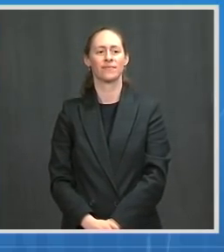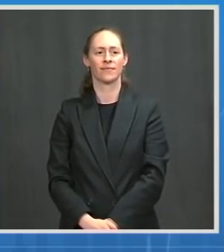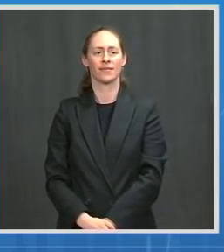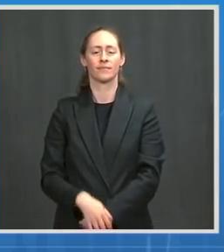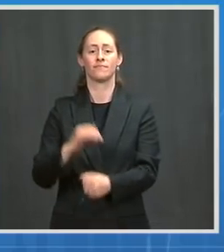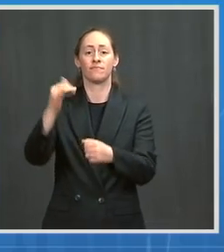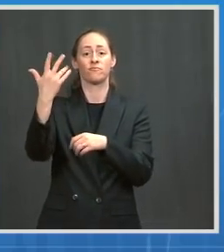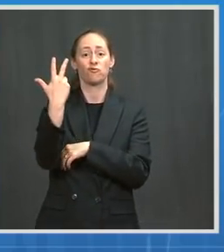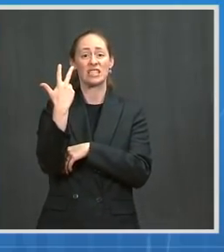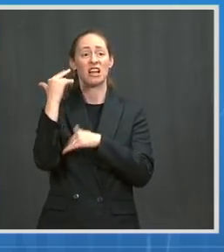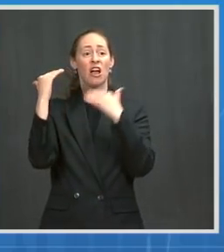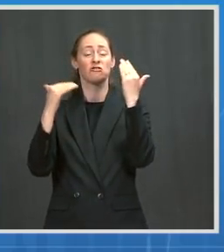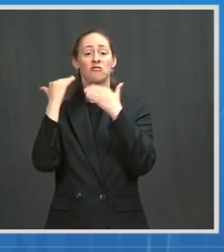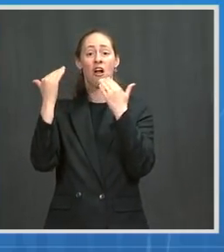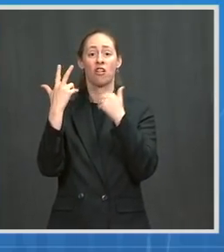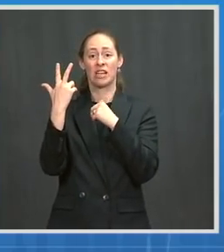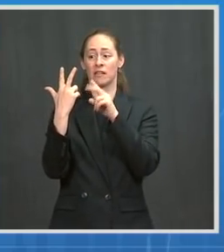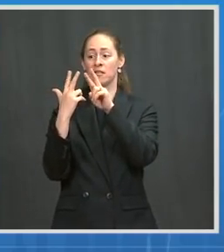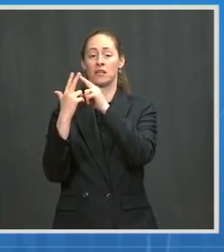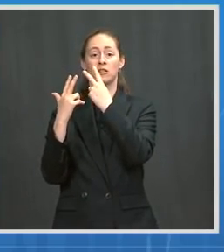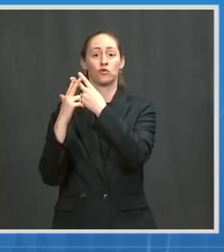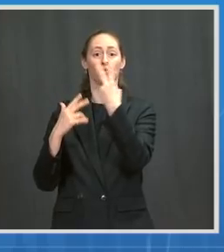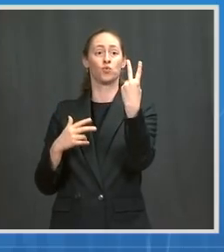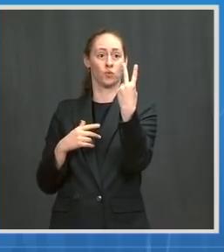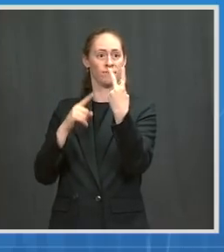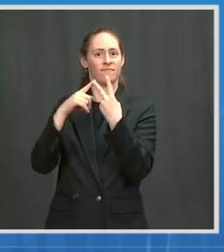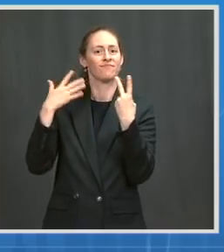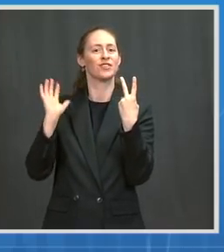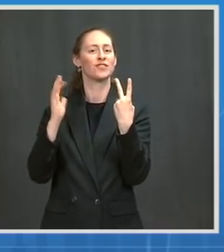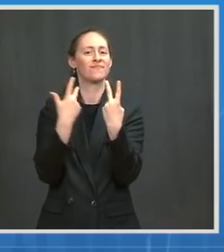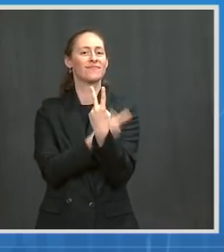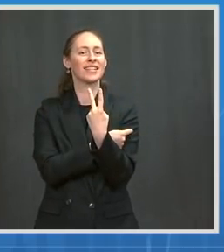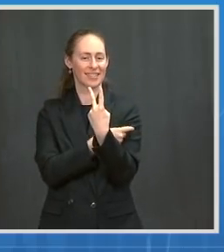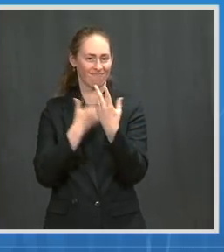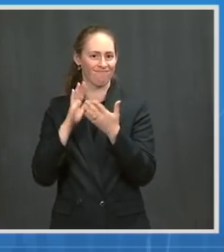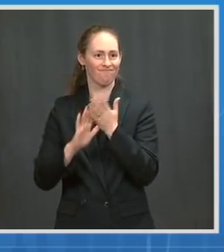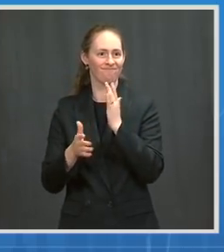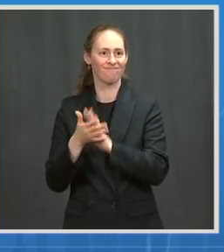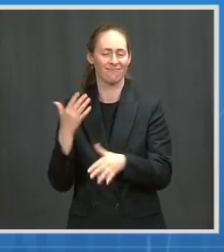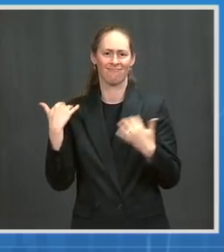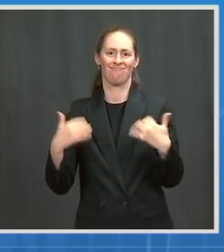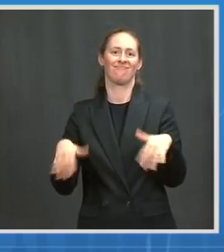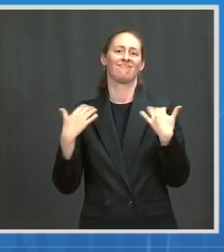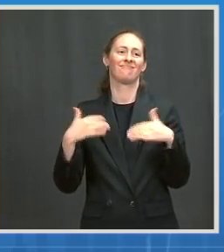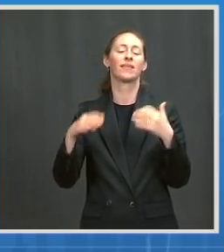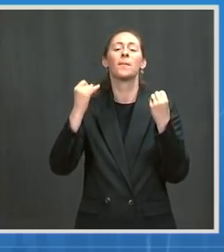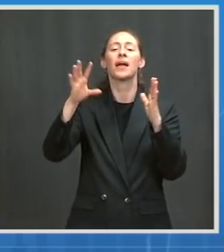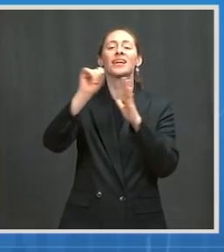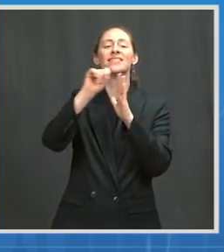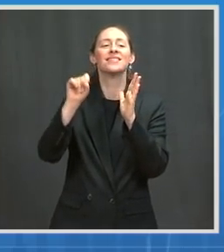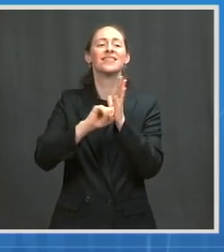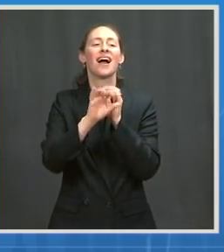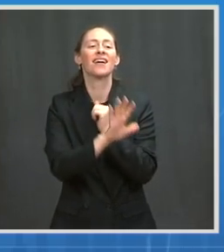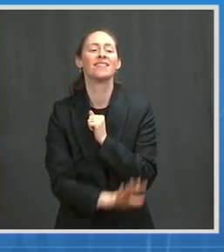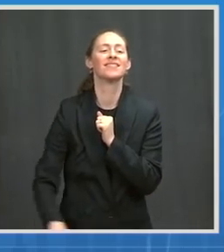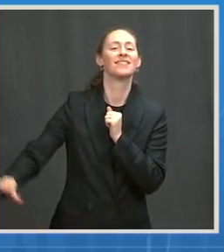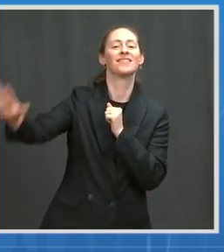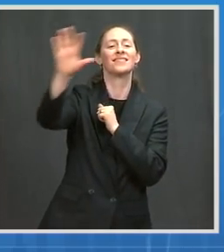In 14 states and the District of Columbia, at least 70% of adults have received at least one shot.